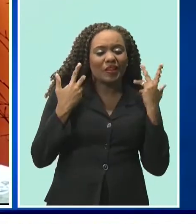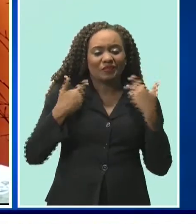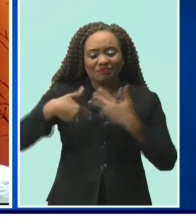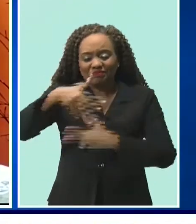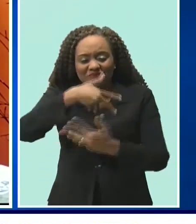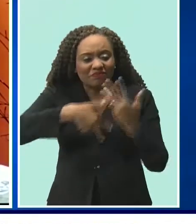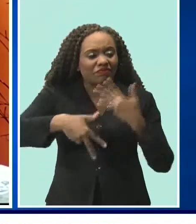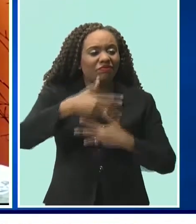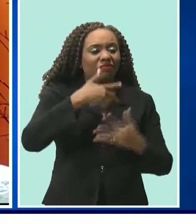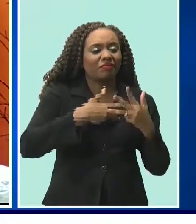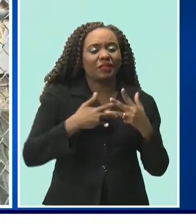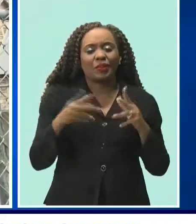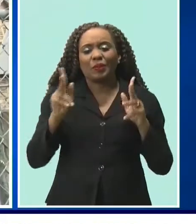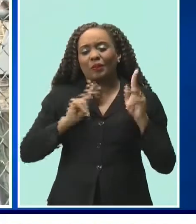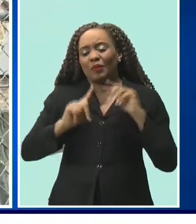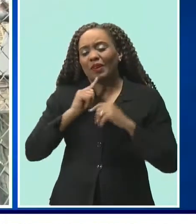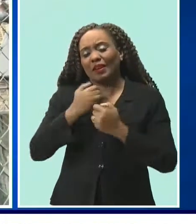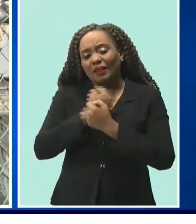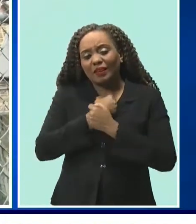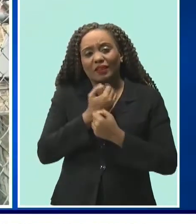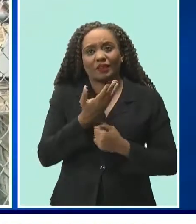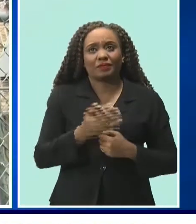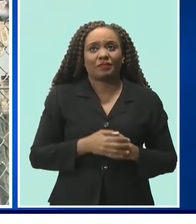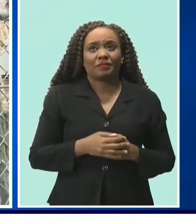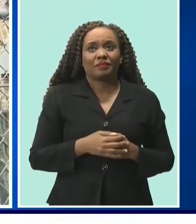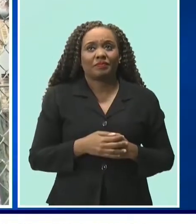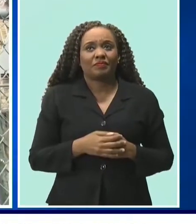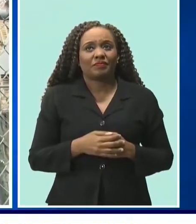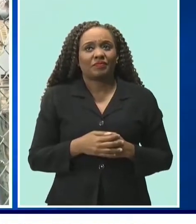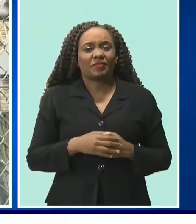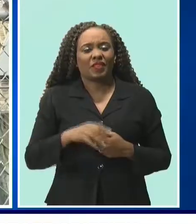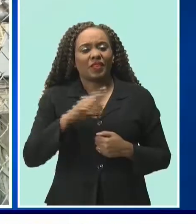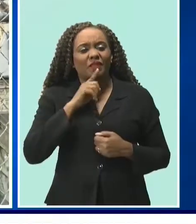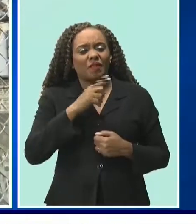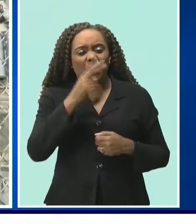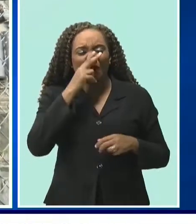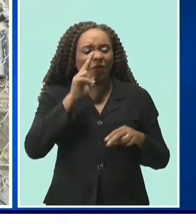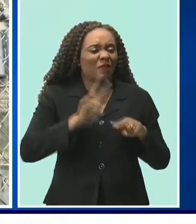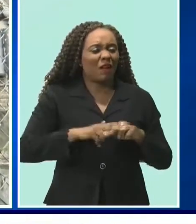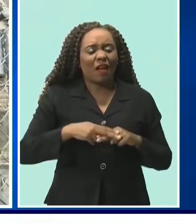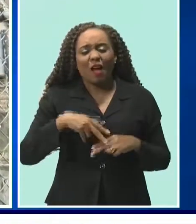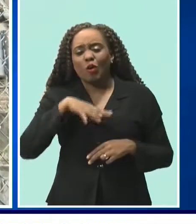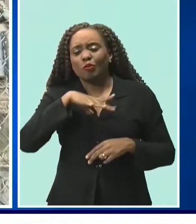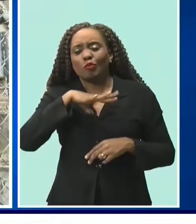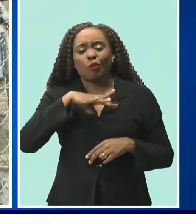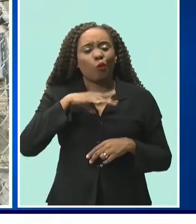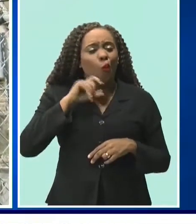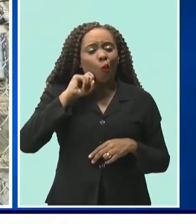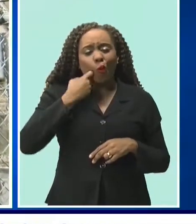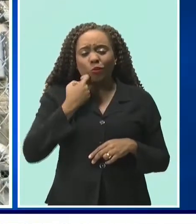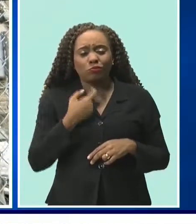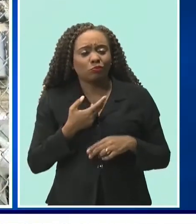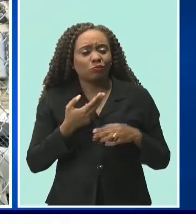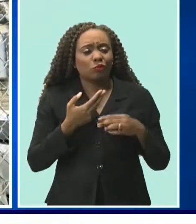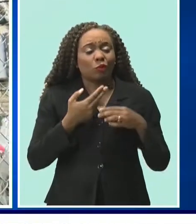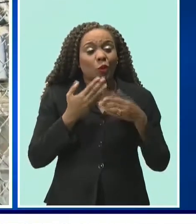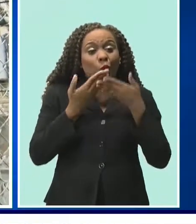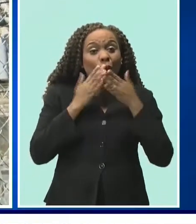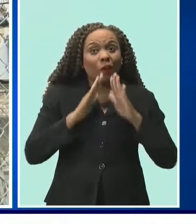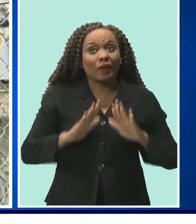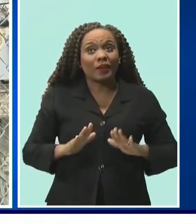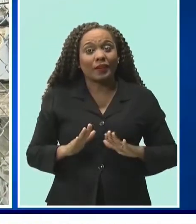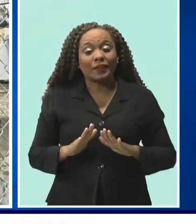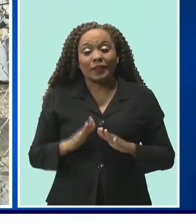him loved him. Christoph was bubbly, fun, cool, and quiet. He would come